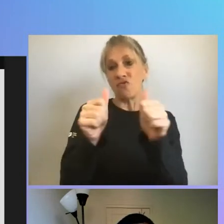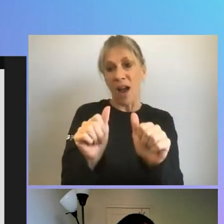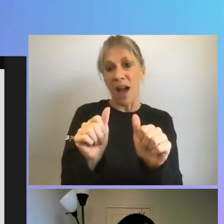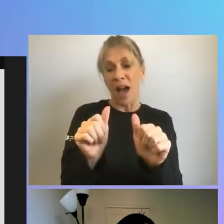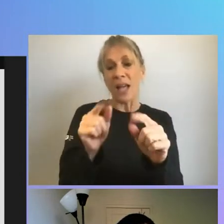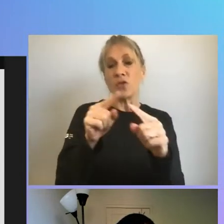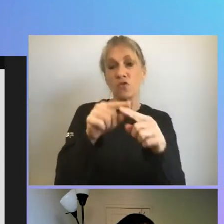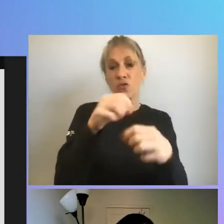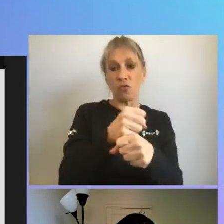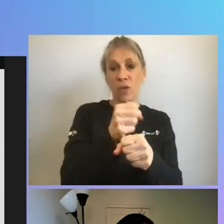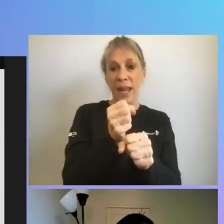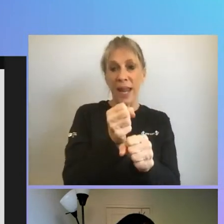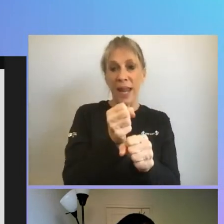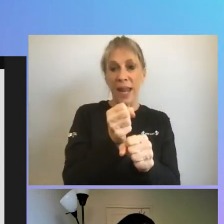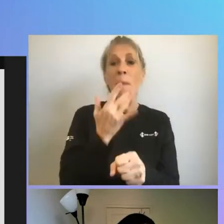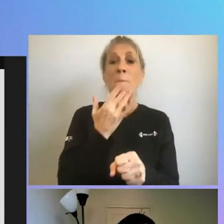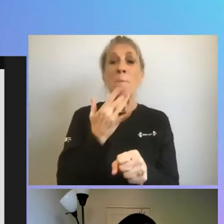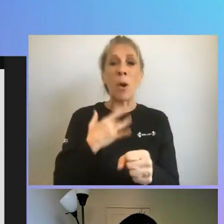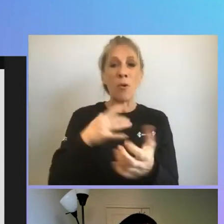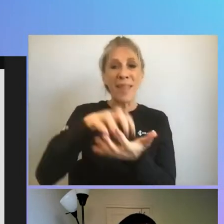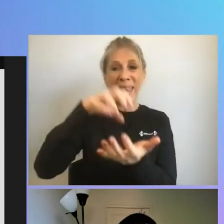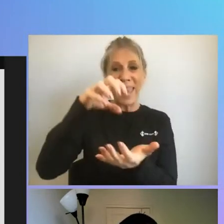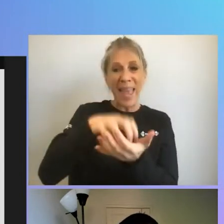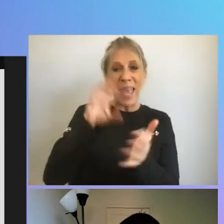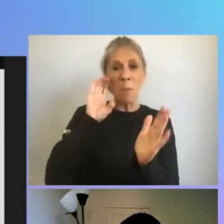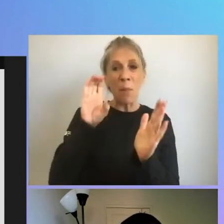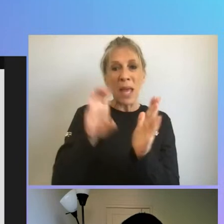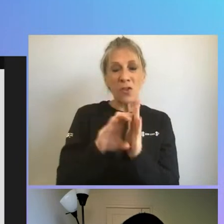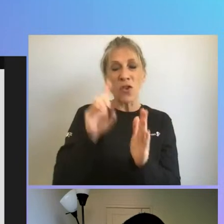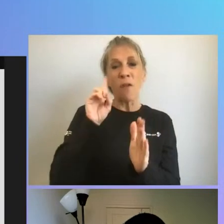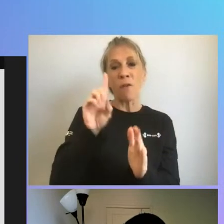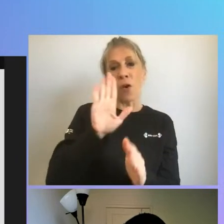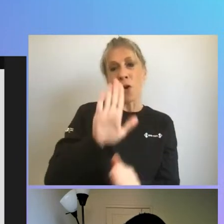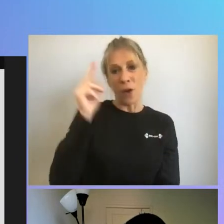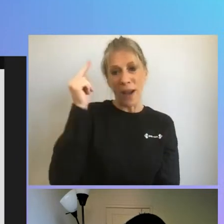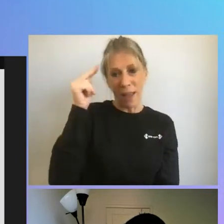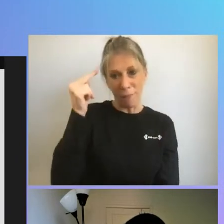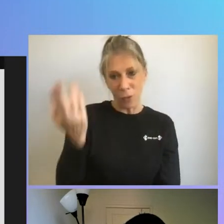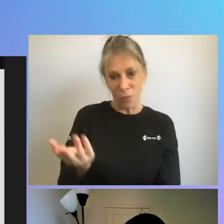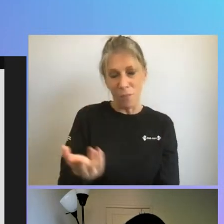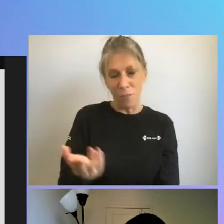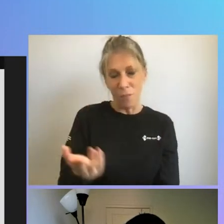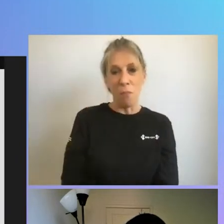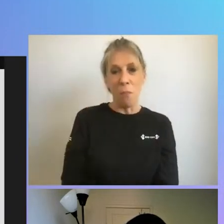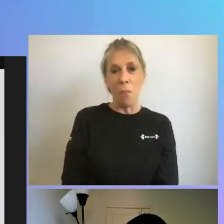create a birthday cake image for her nephew's card.